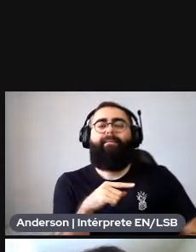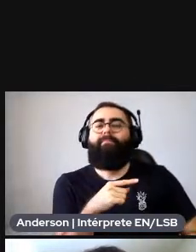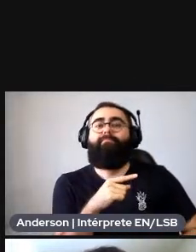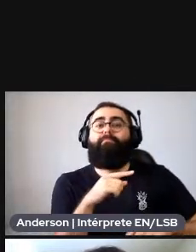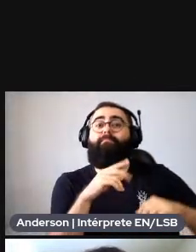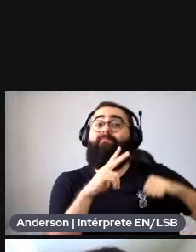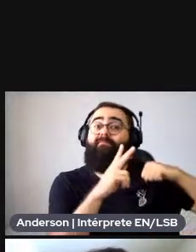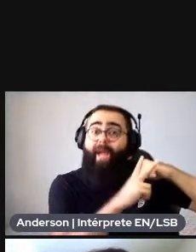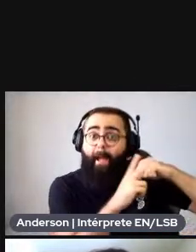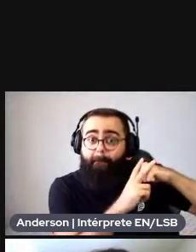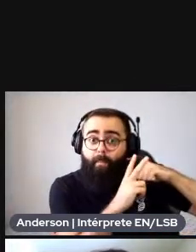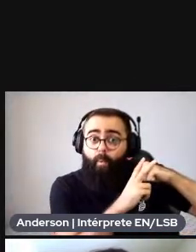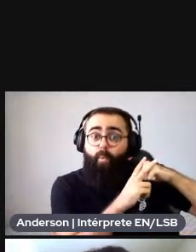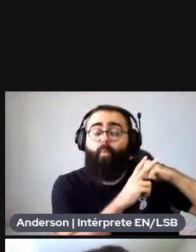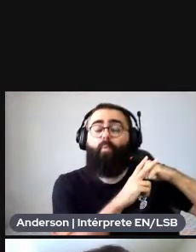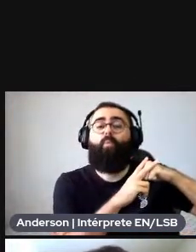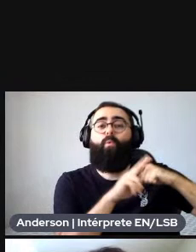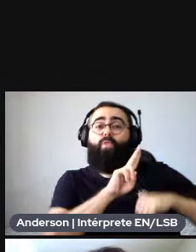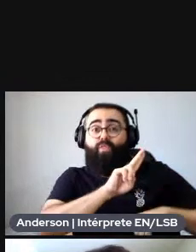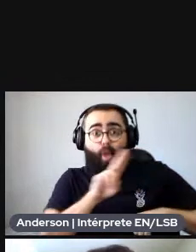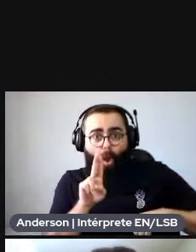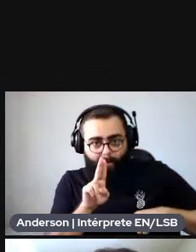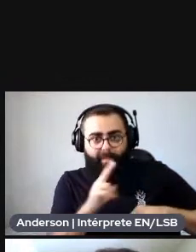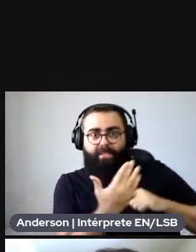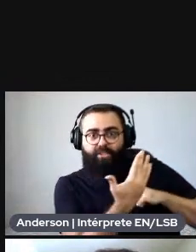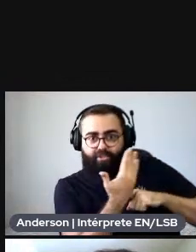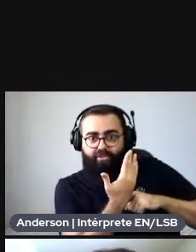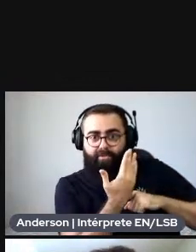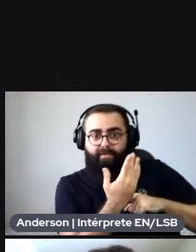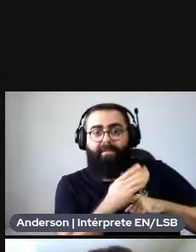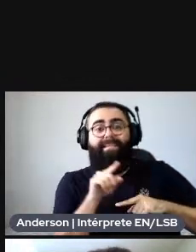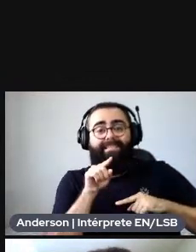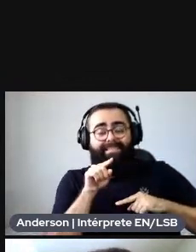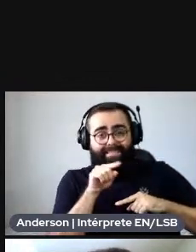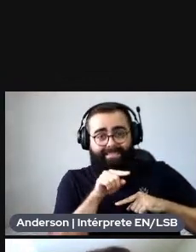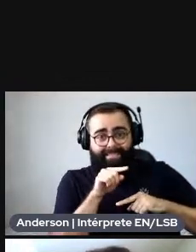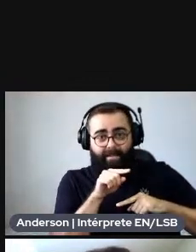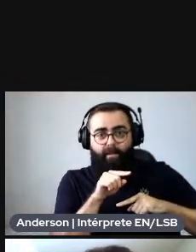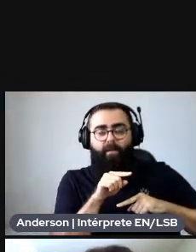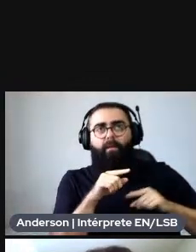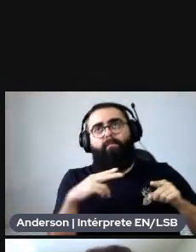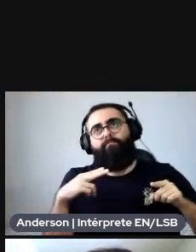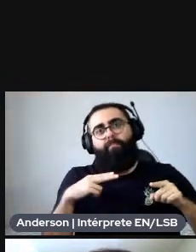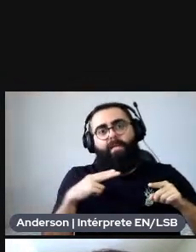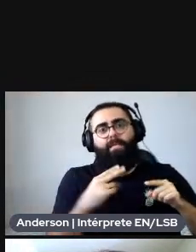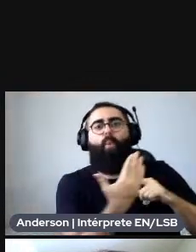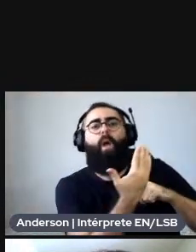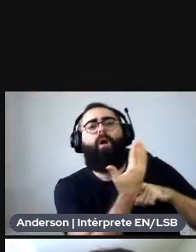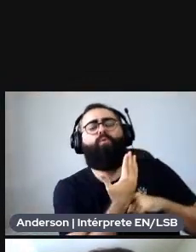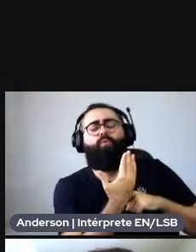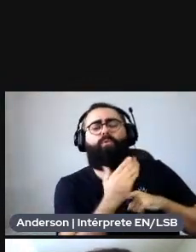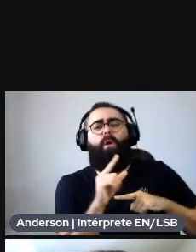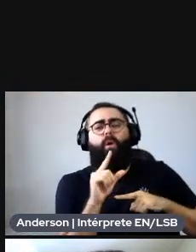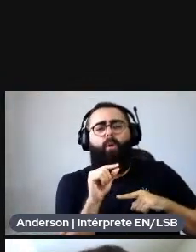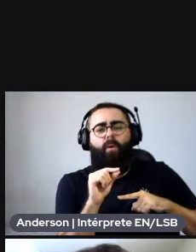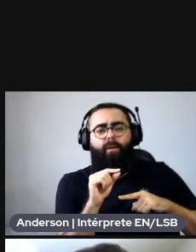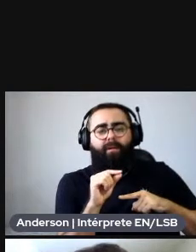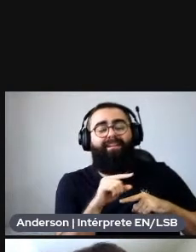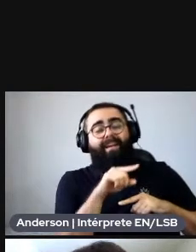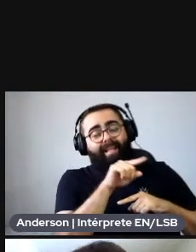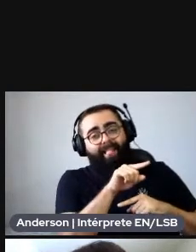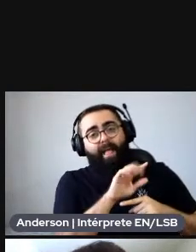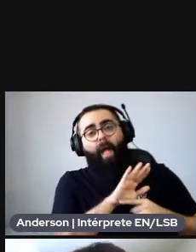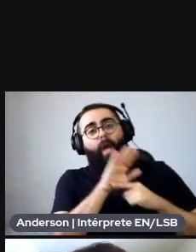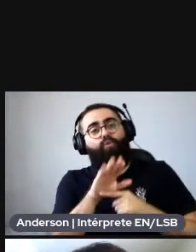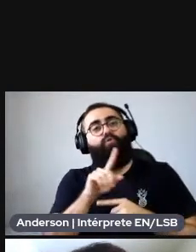and which is such that personal favor, such that favor, such it is